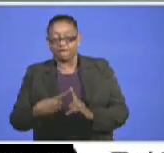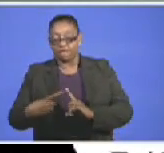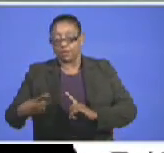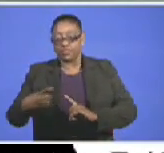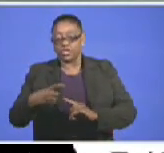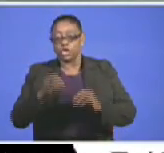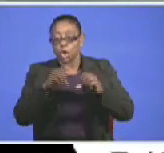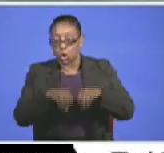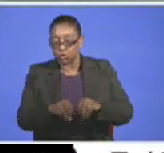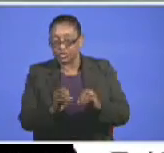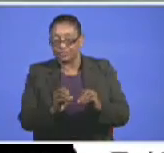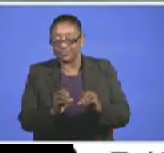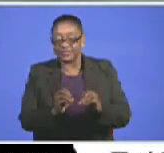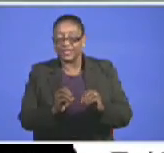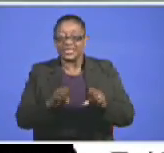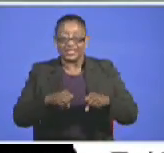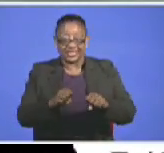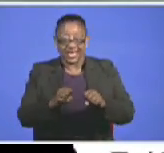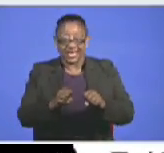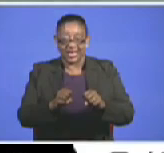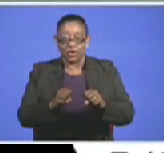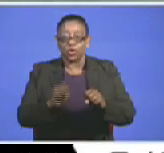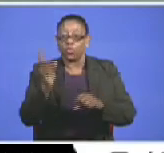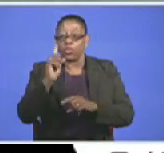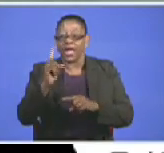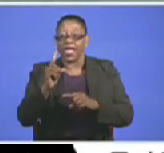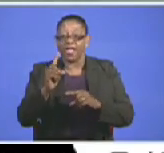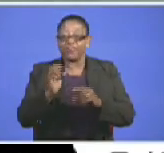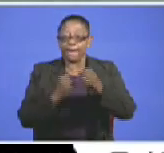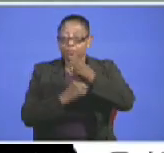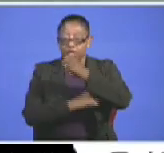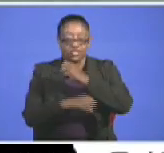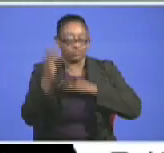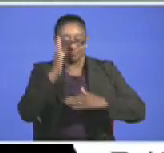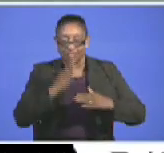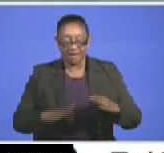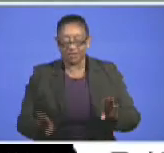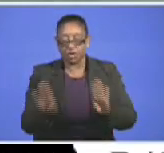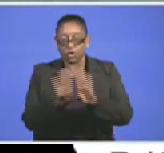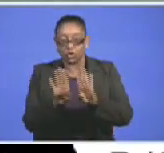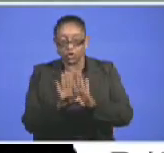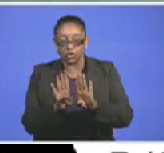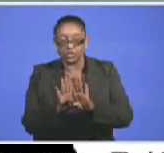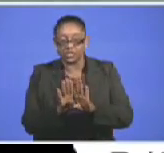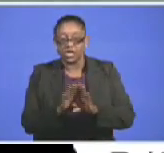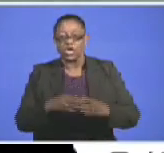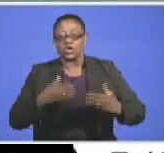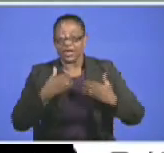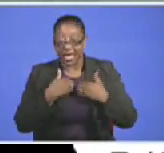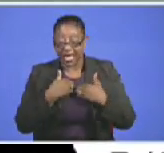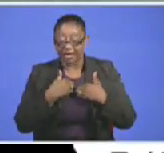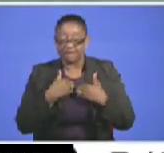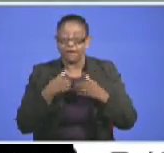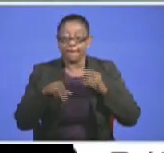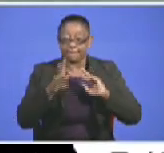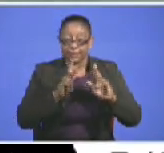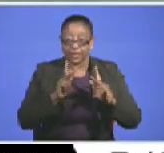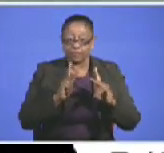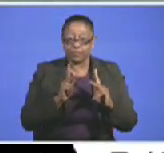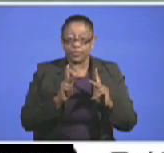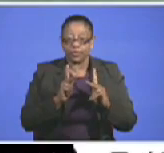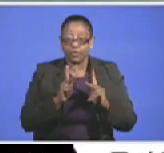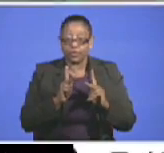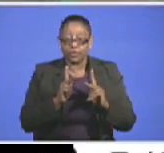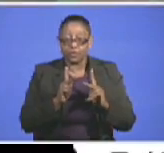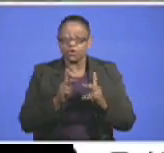that the bridge would never have to close. We're going to be able to have artisans and craftspeople, etc.,